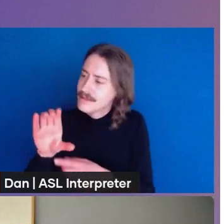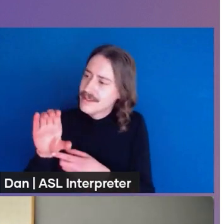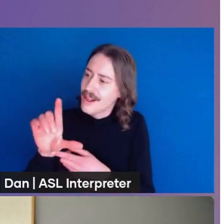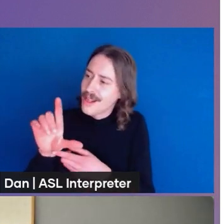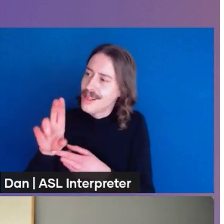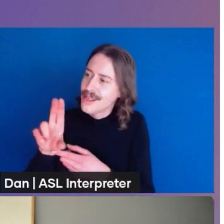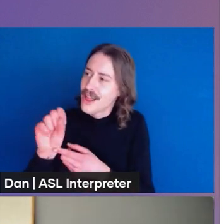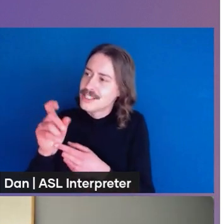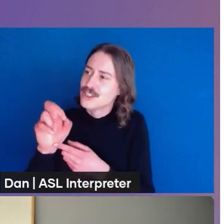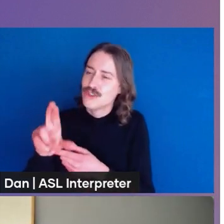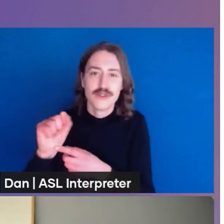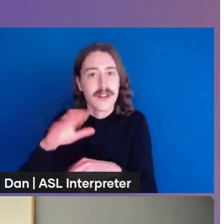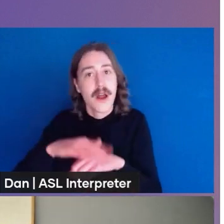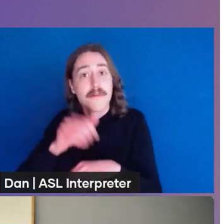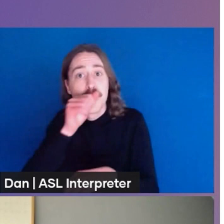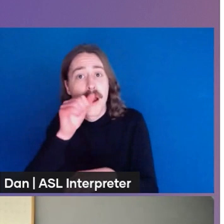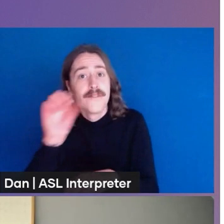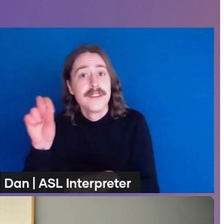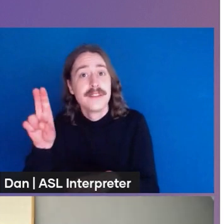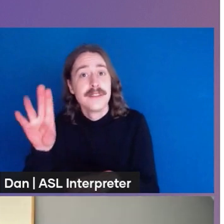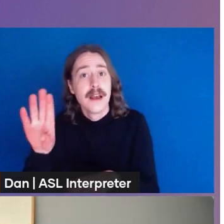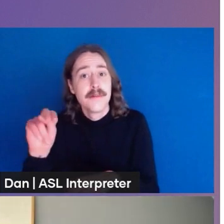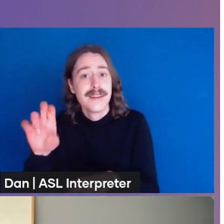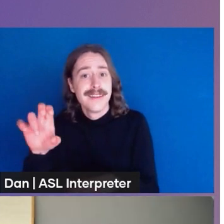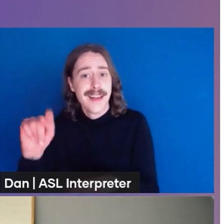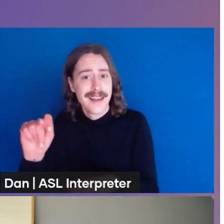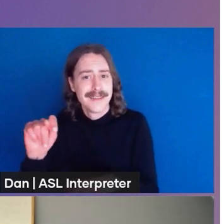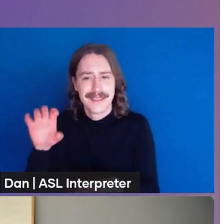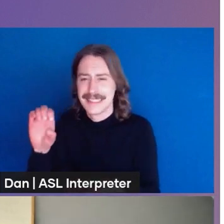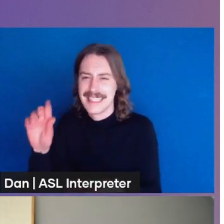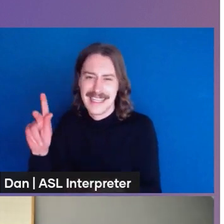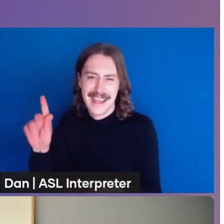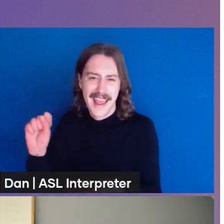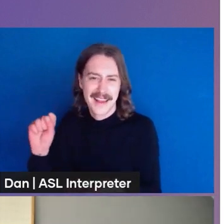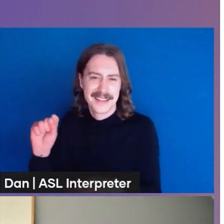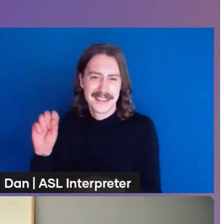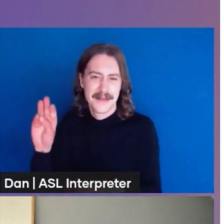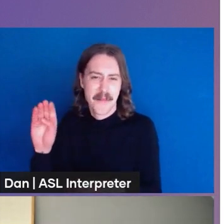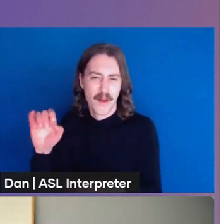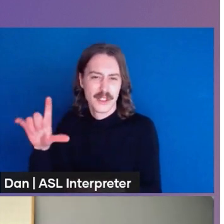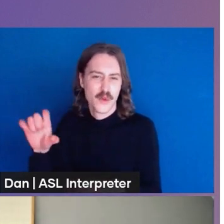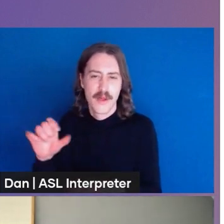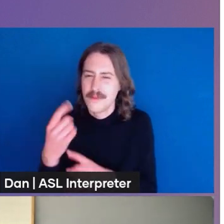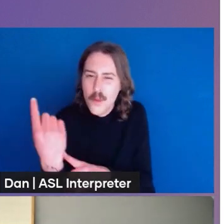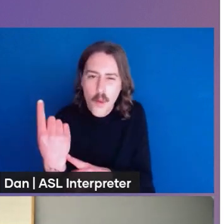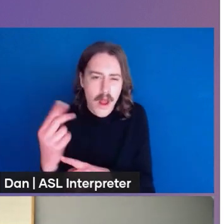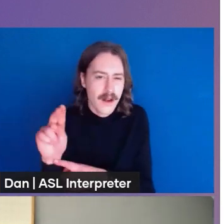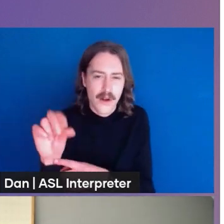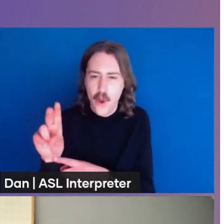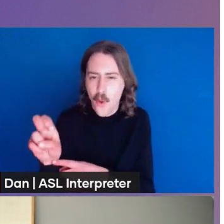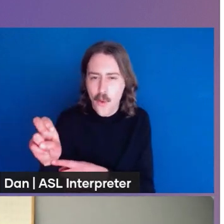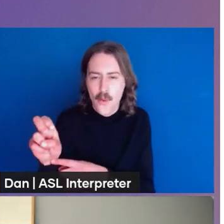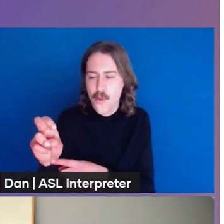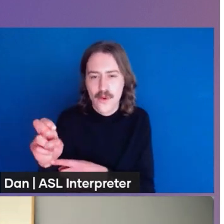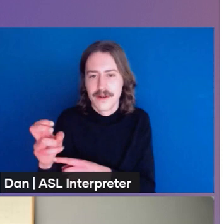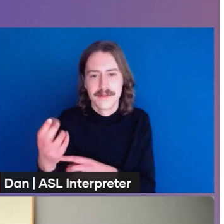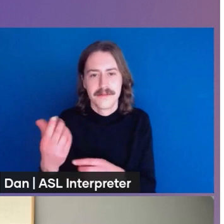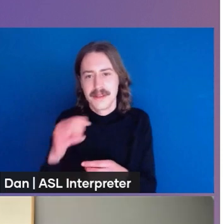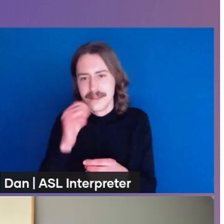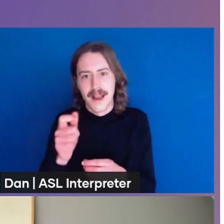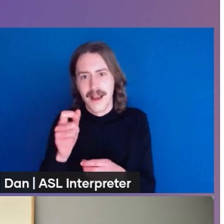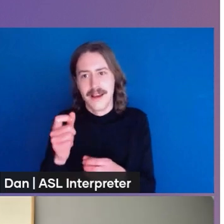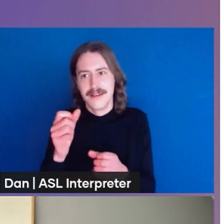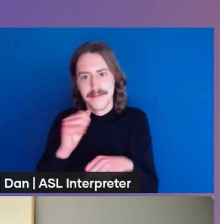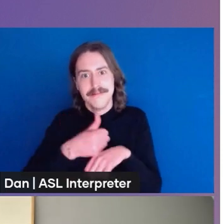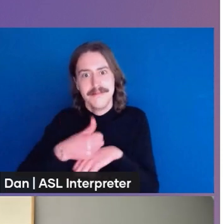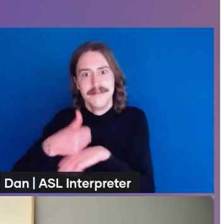EKS module. Once again, it's just going to be one node. It's not a lot of fancy stuff. Throw some tags in. We're using the config map